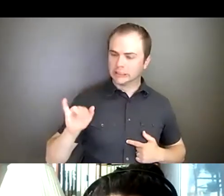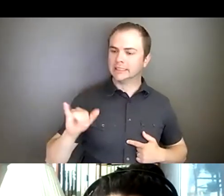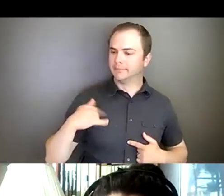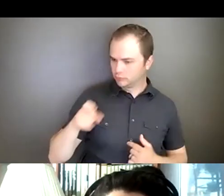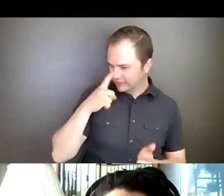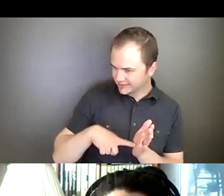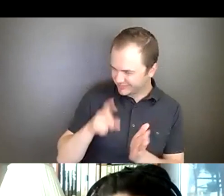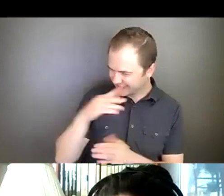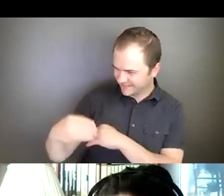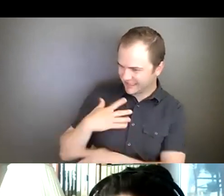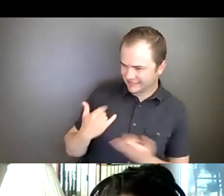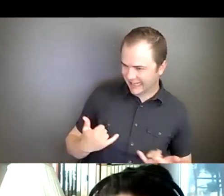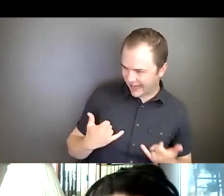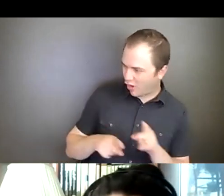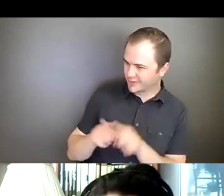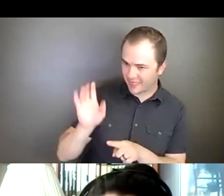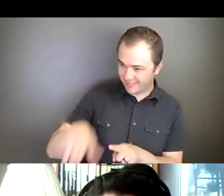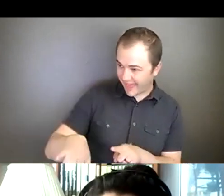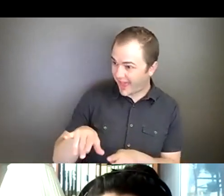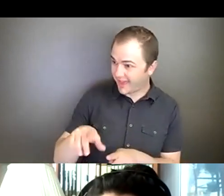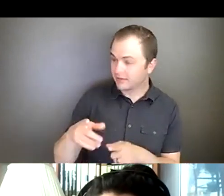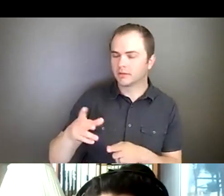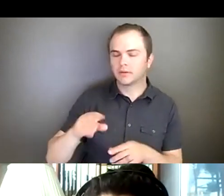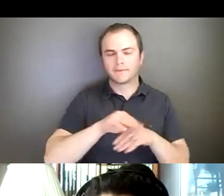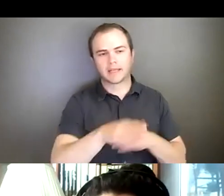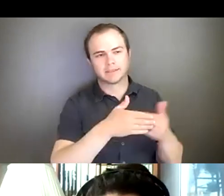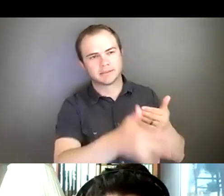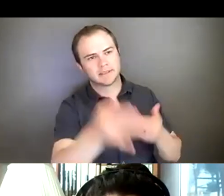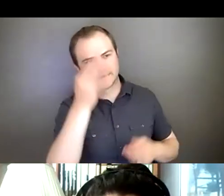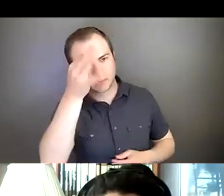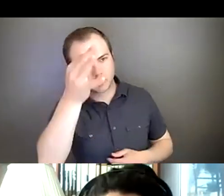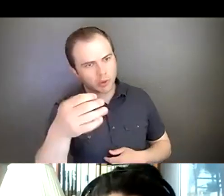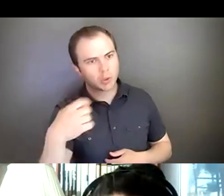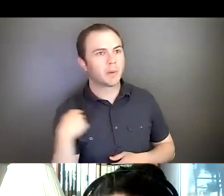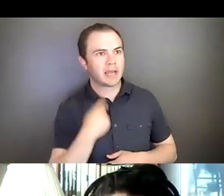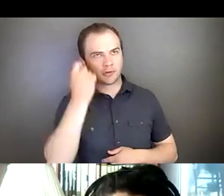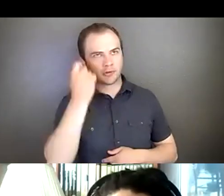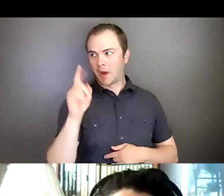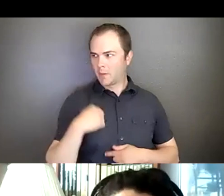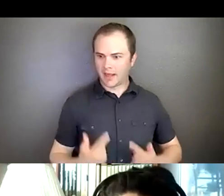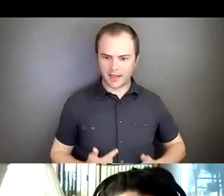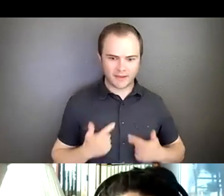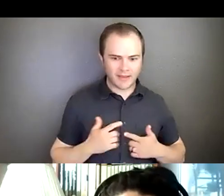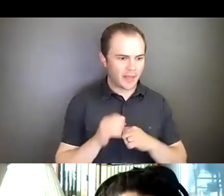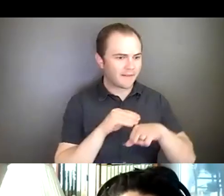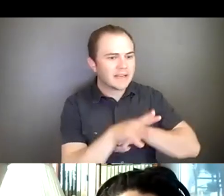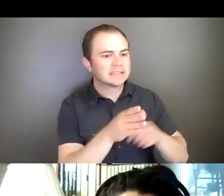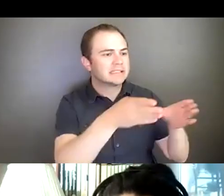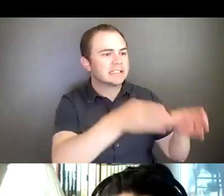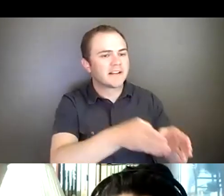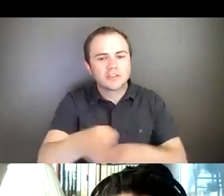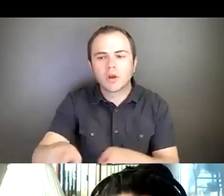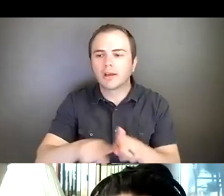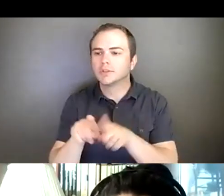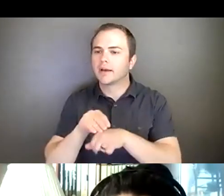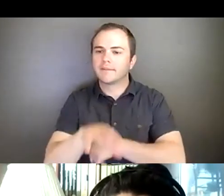future. We humbly seek to understand our place within this context as individuals and organizations, and we encourage you all to